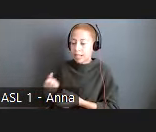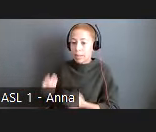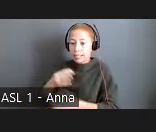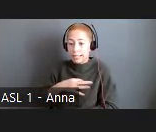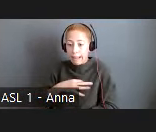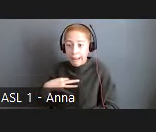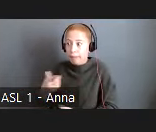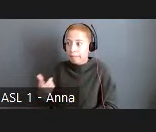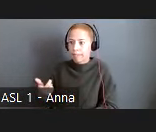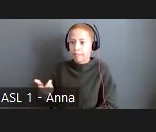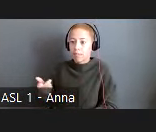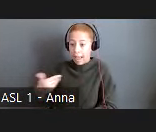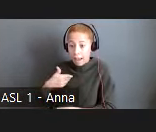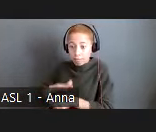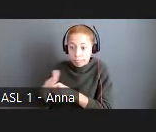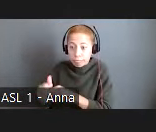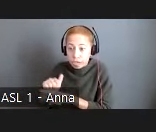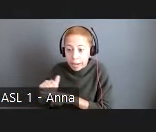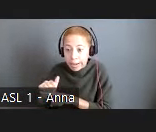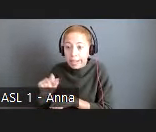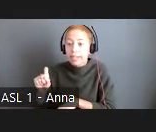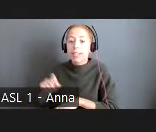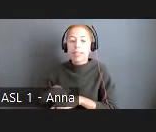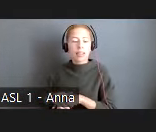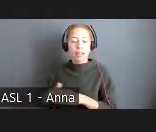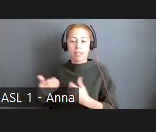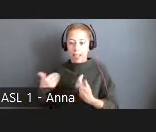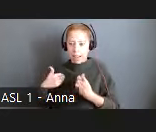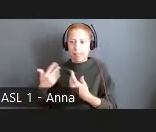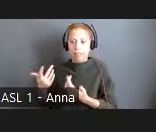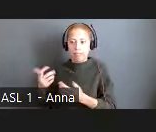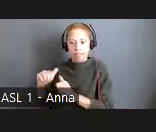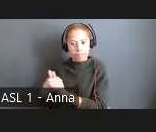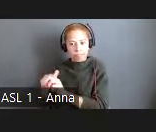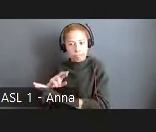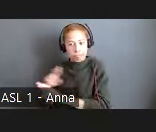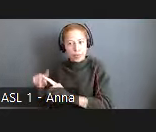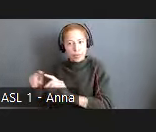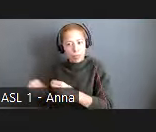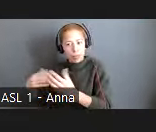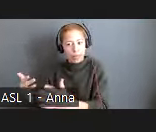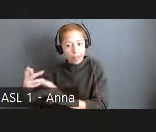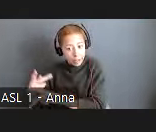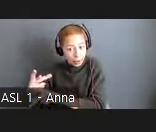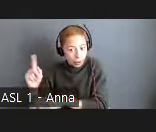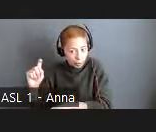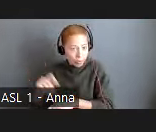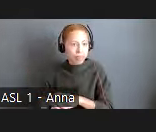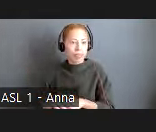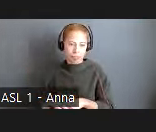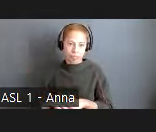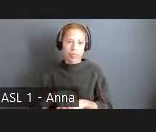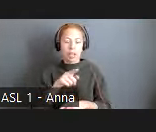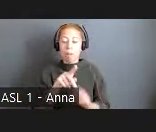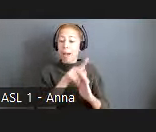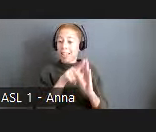they have the adequate training to provide care. These are the 13 policy areas that the panel came up with